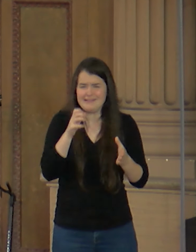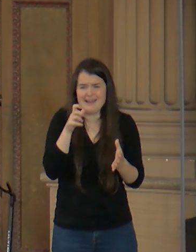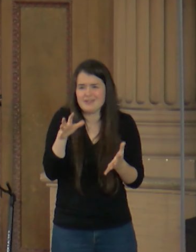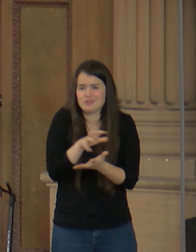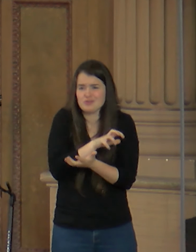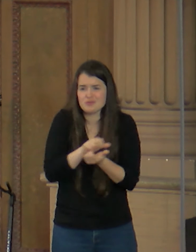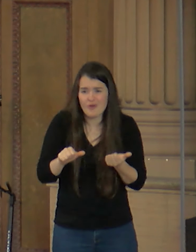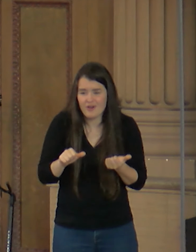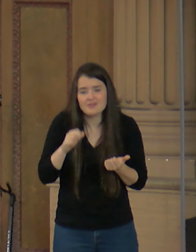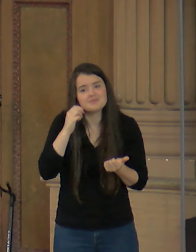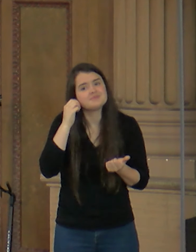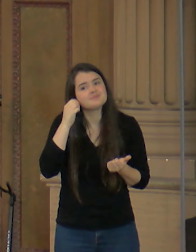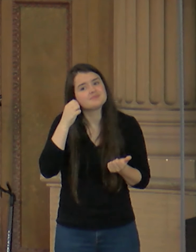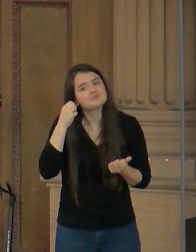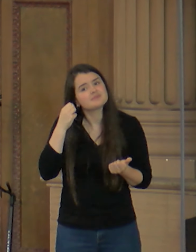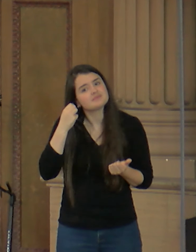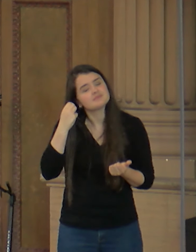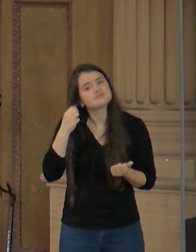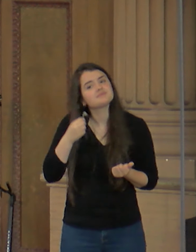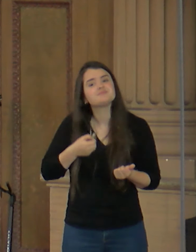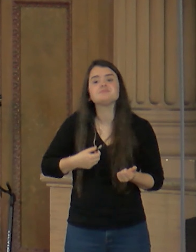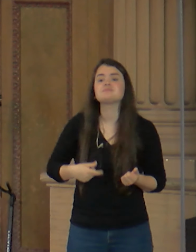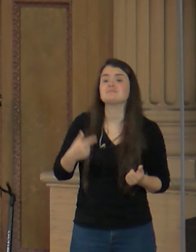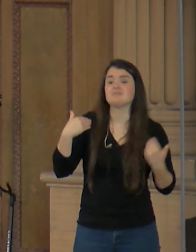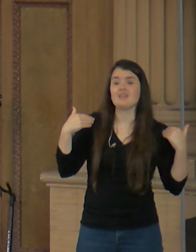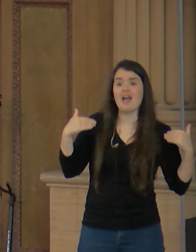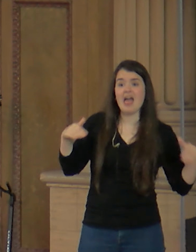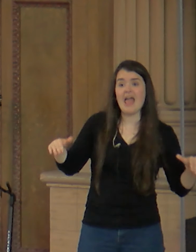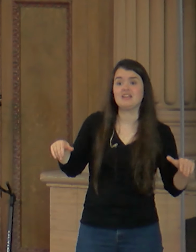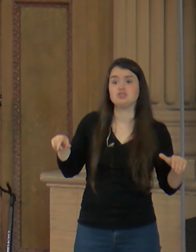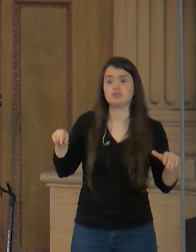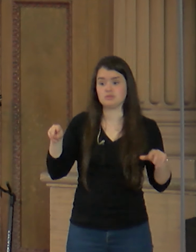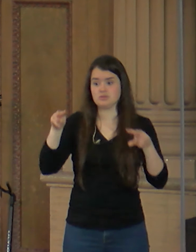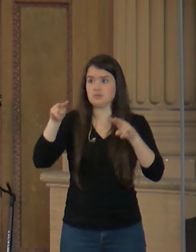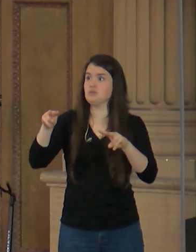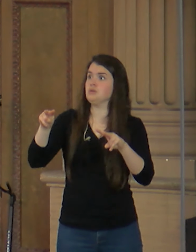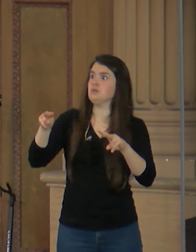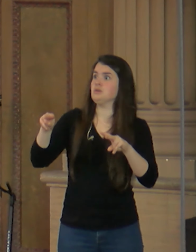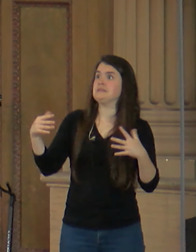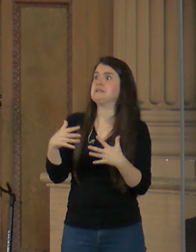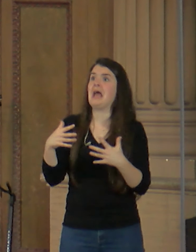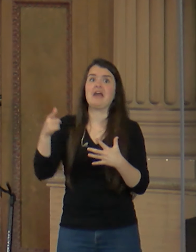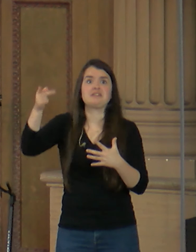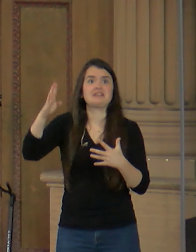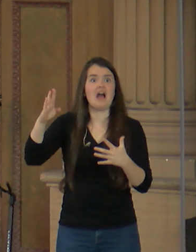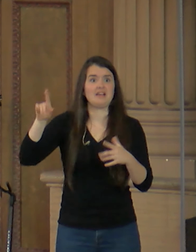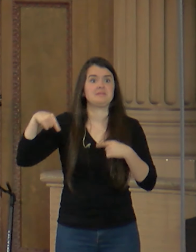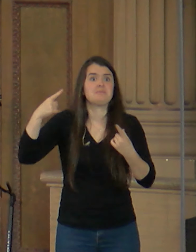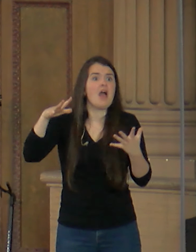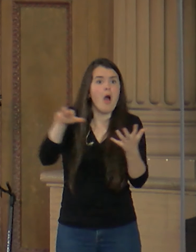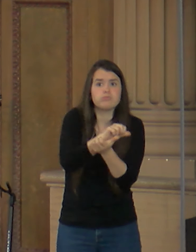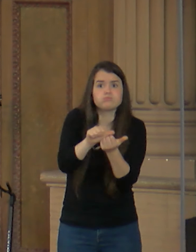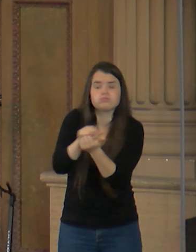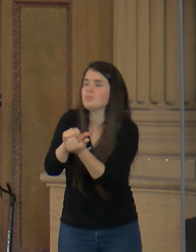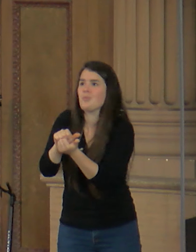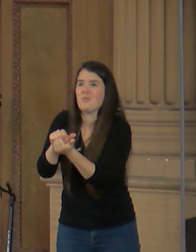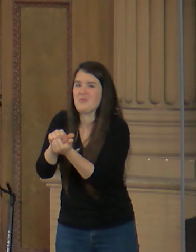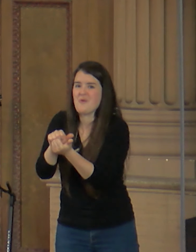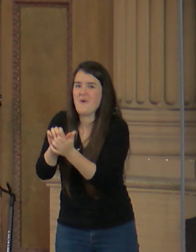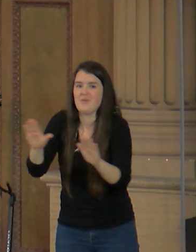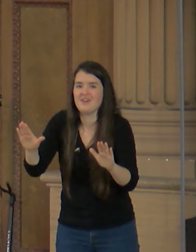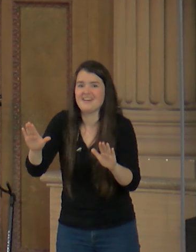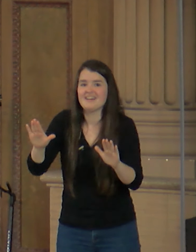the angels who were there didn't watch on and tremble because this great chaos monster created a world of chaos.